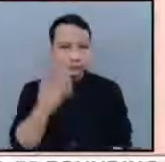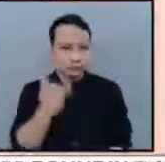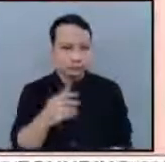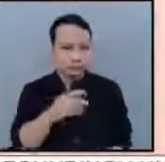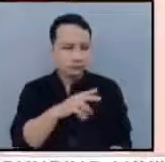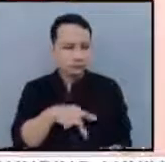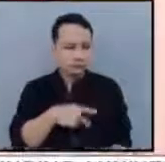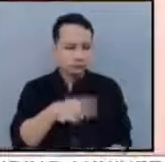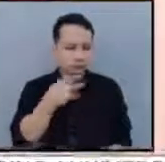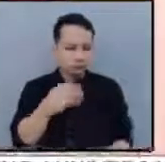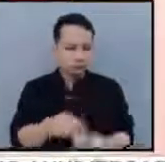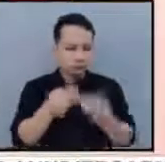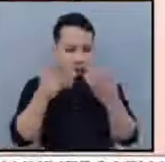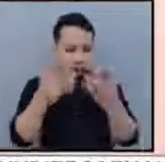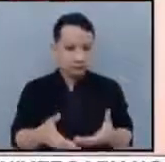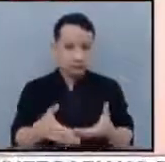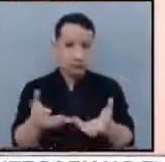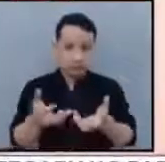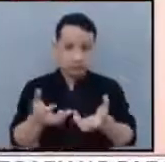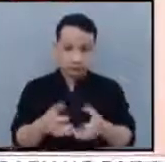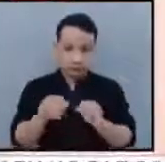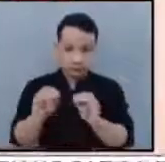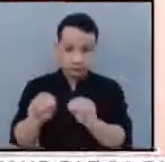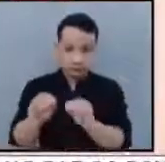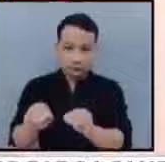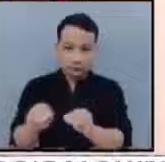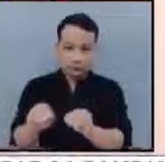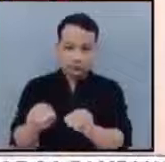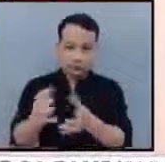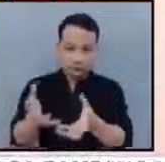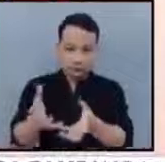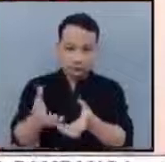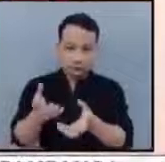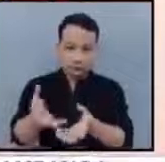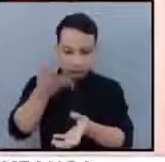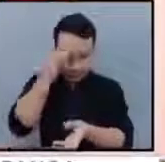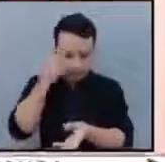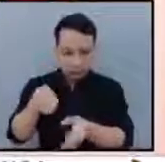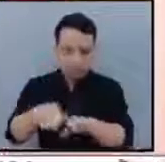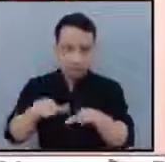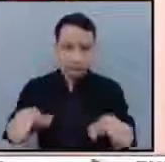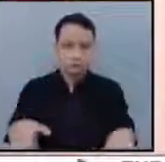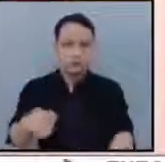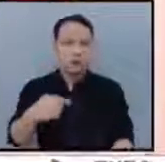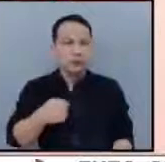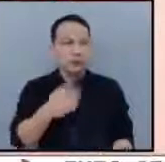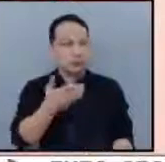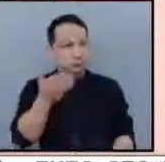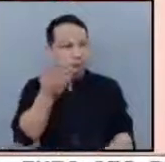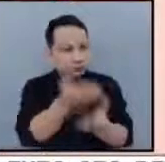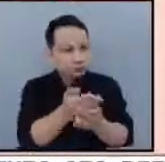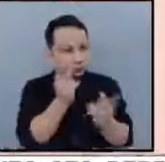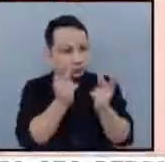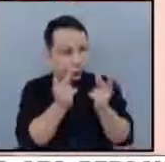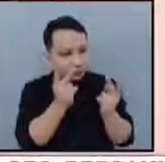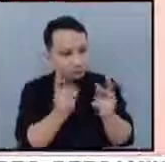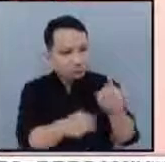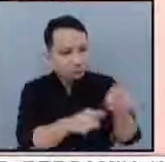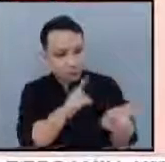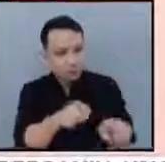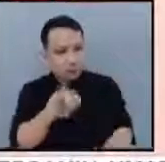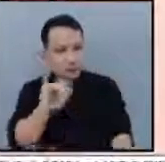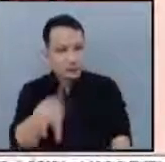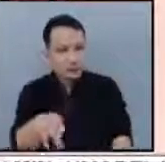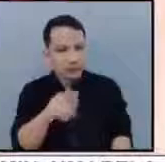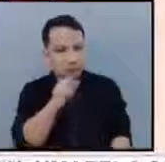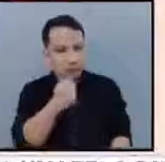teacher, I want them to learn. So I took home visitation. I asked the IP elders,